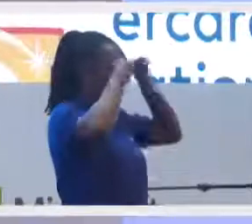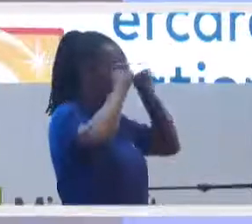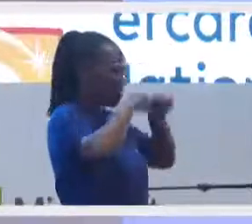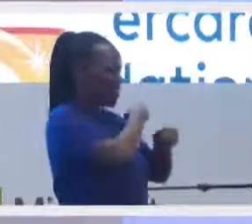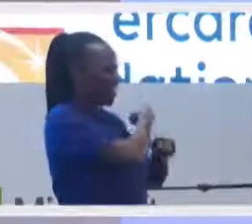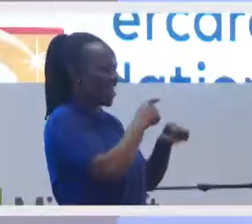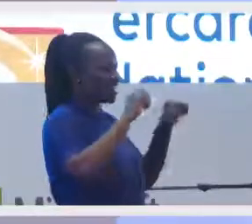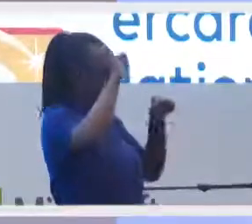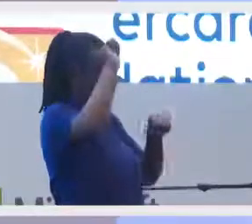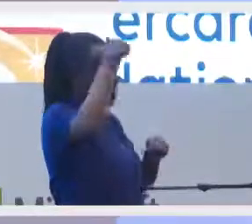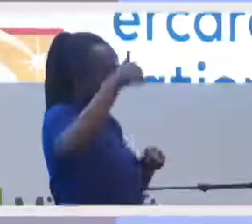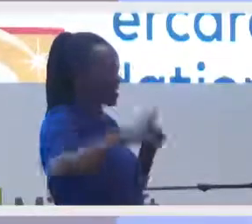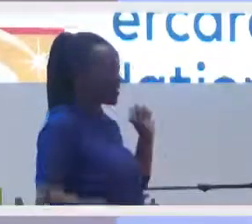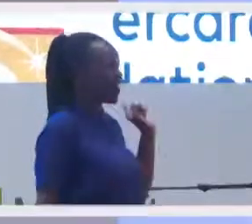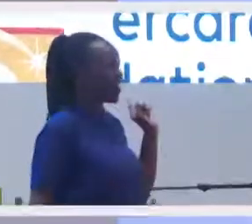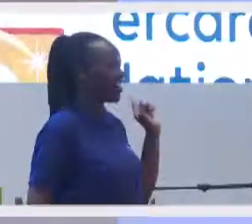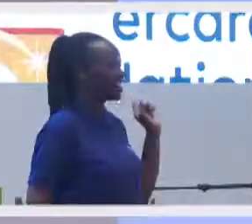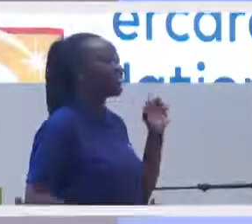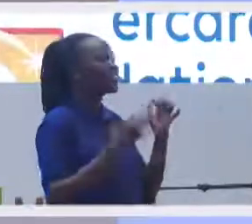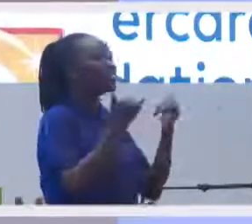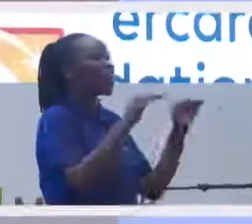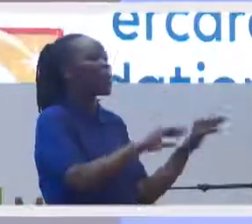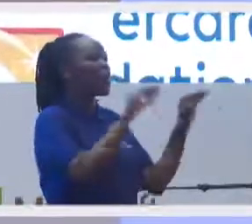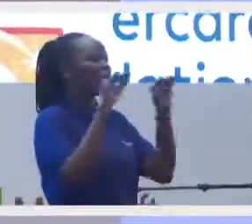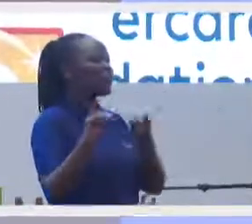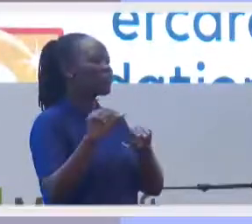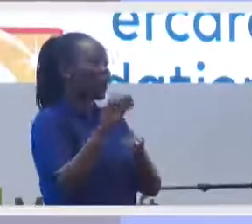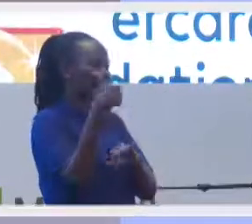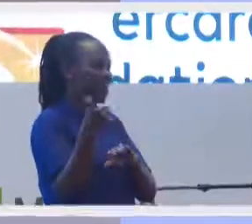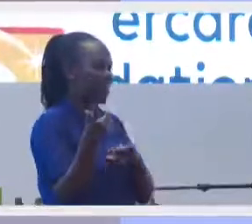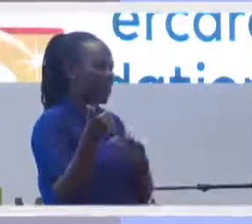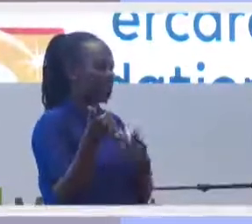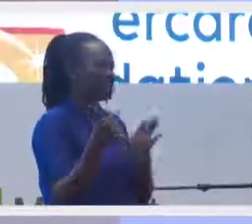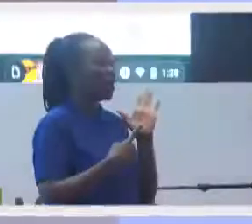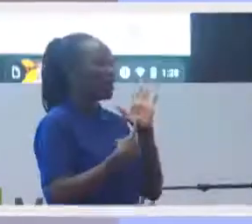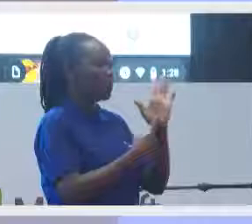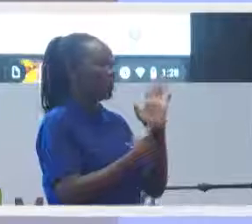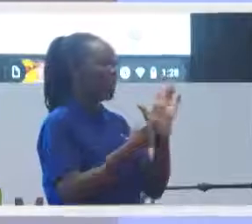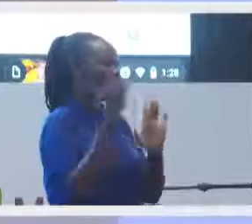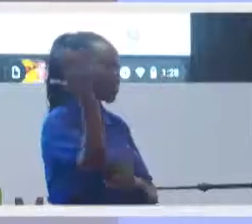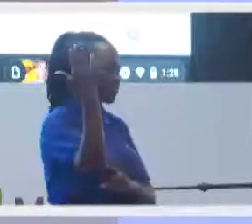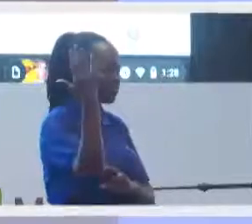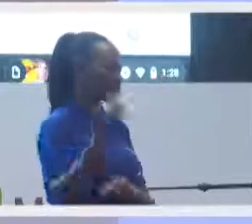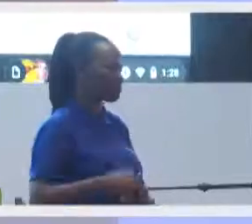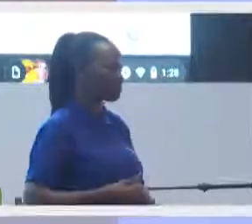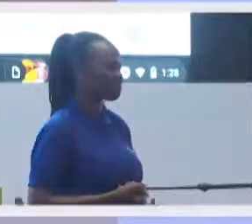So with that, we will move into the next portion of our presentation.